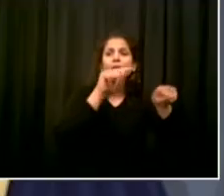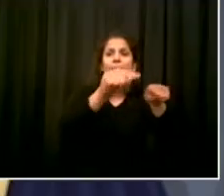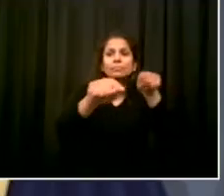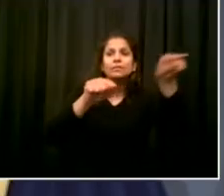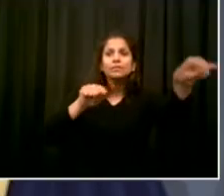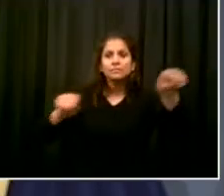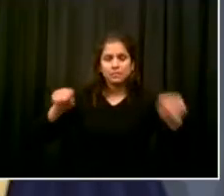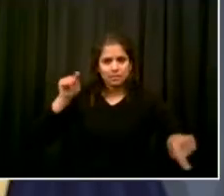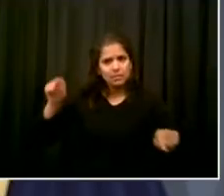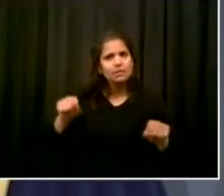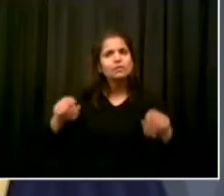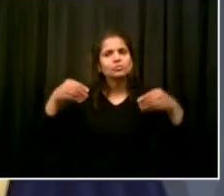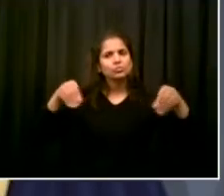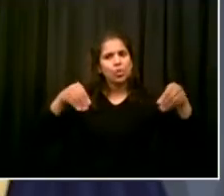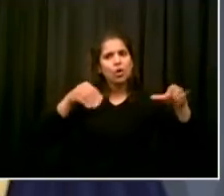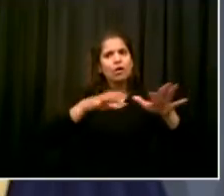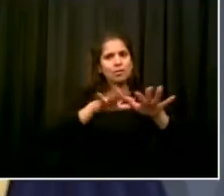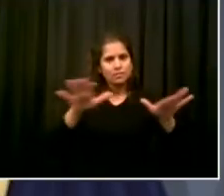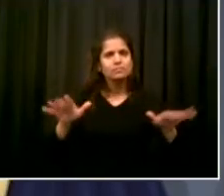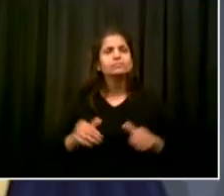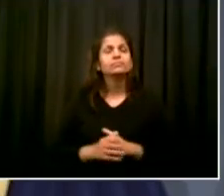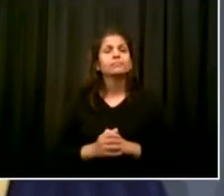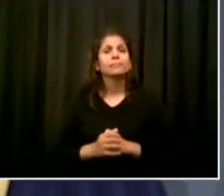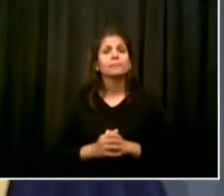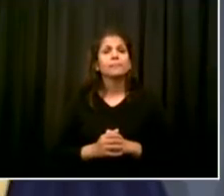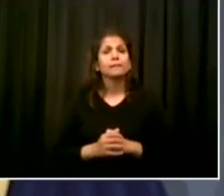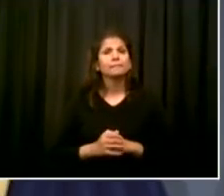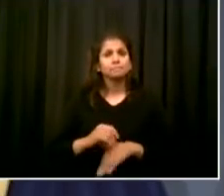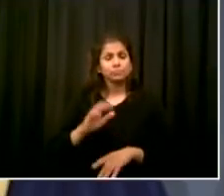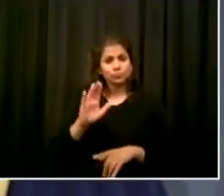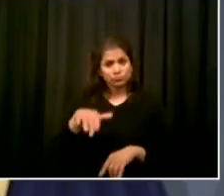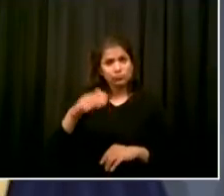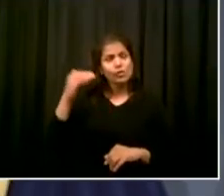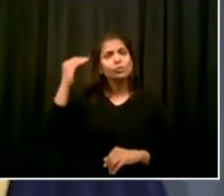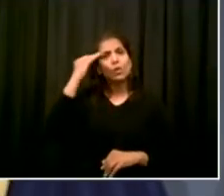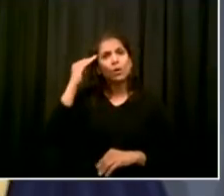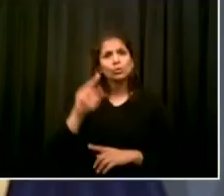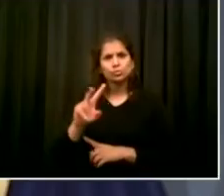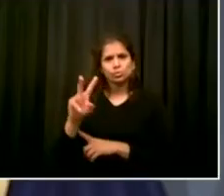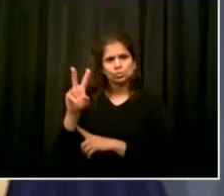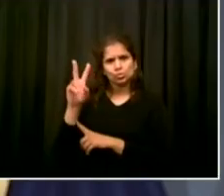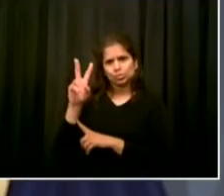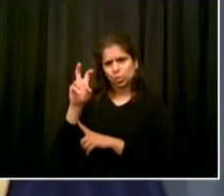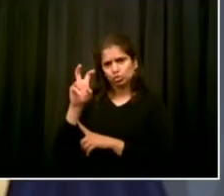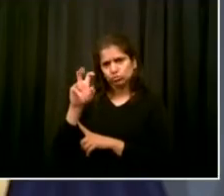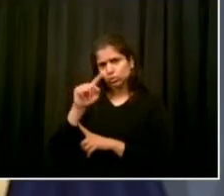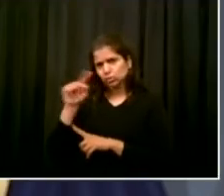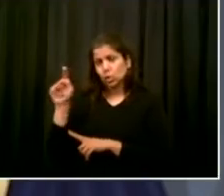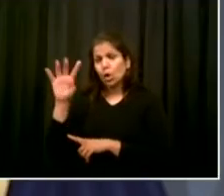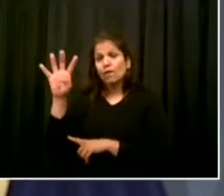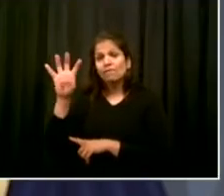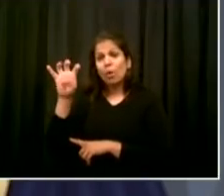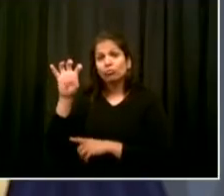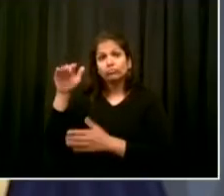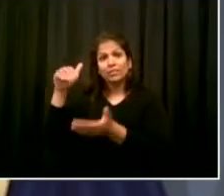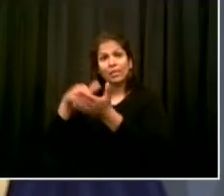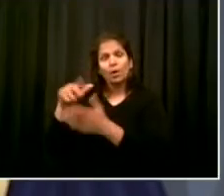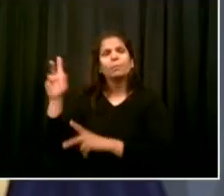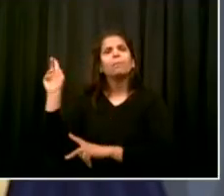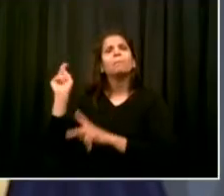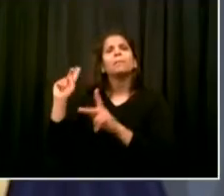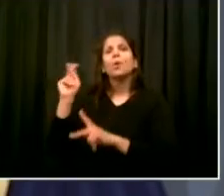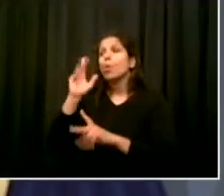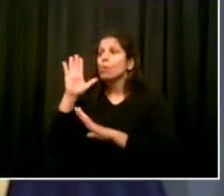5 boroughs, somewhere between 200,000 and 400,000 people. Anywhere else in the country, that would be a huge, huge influx of